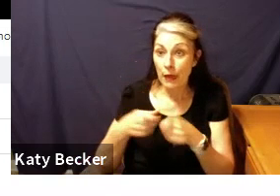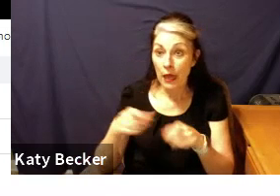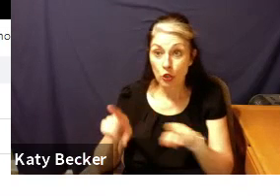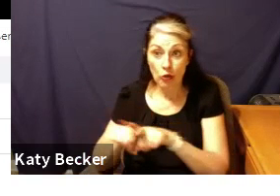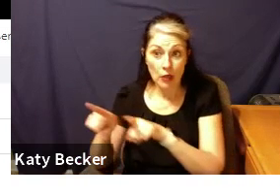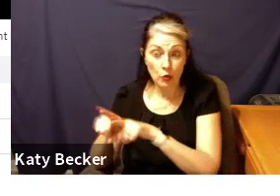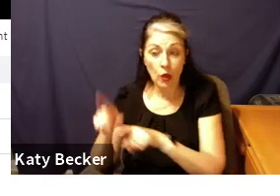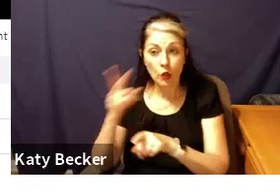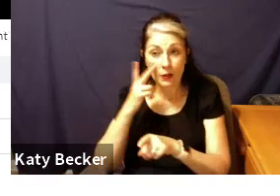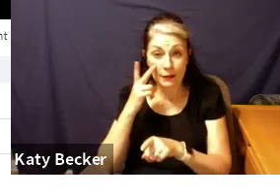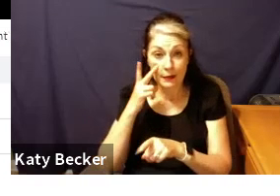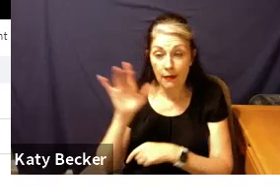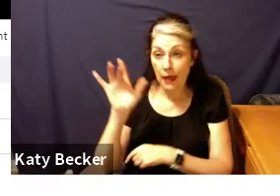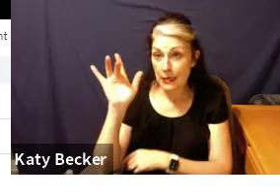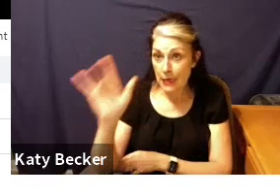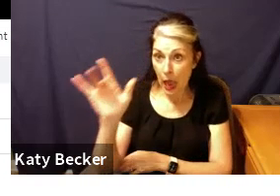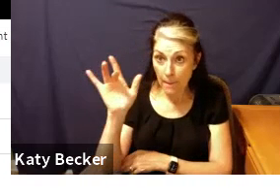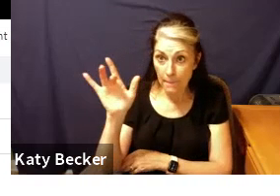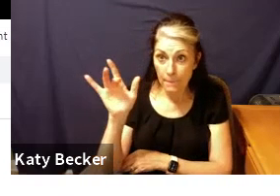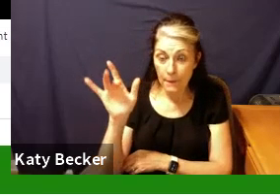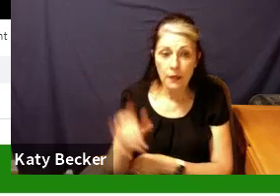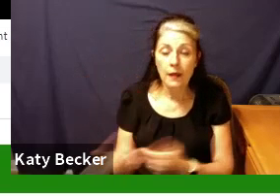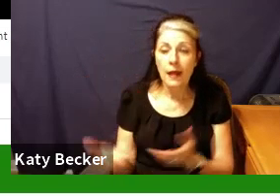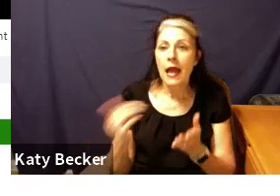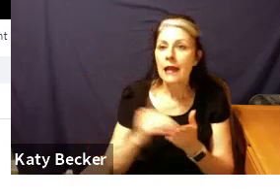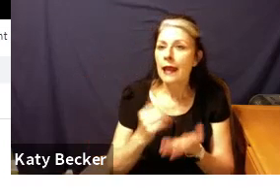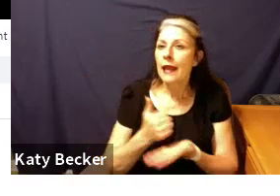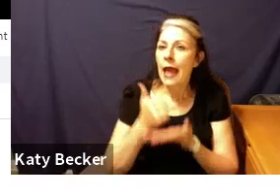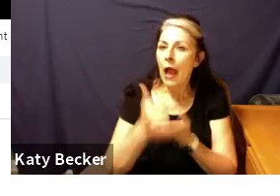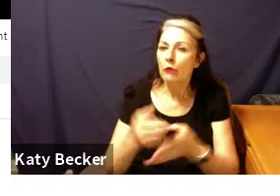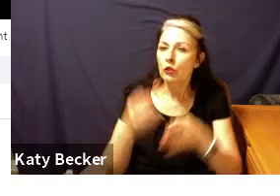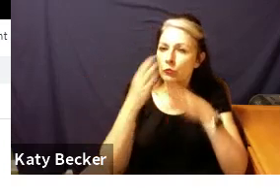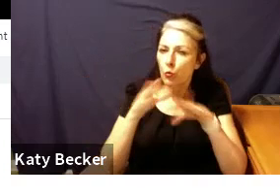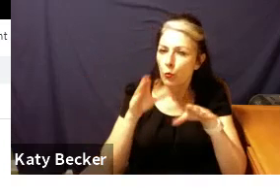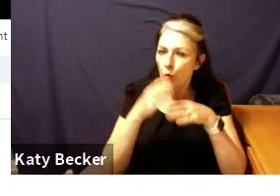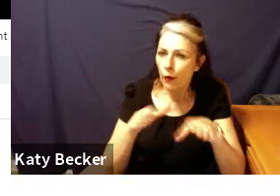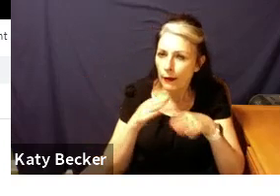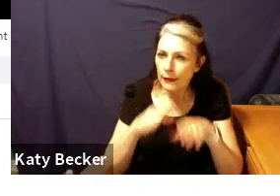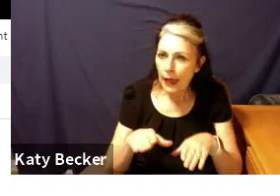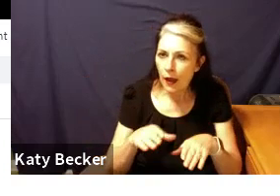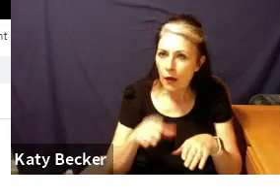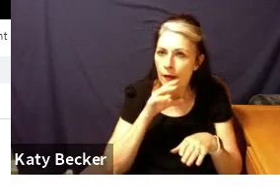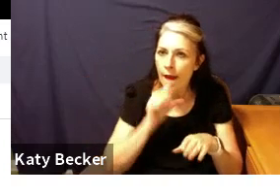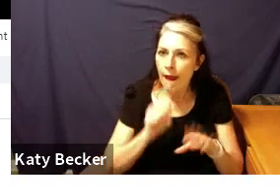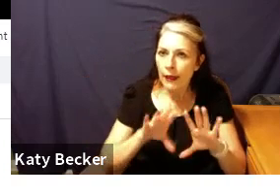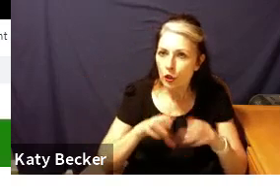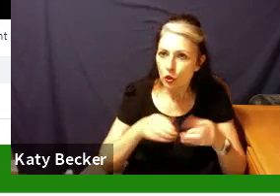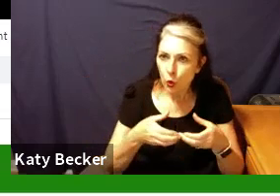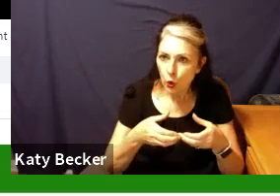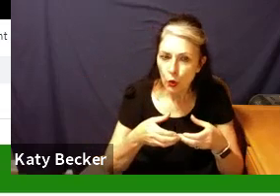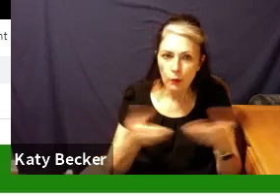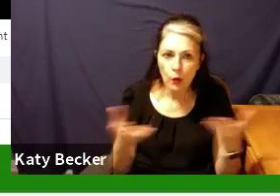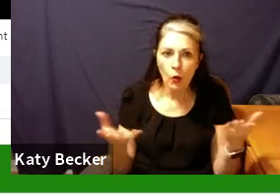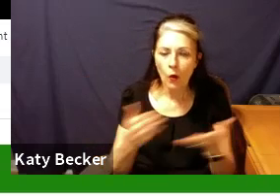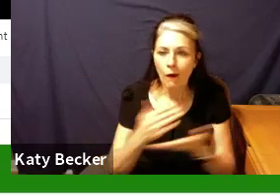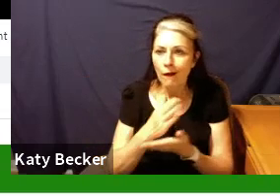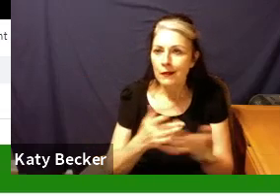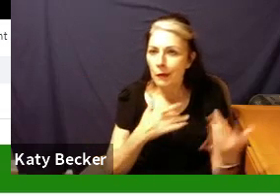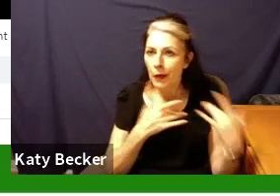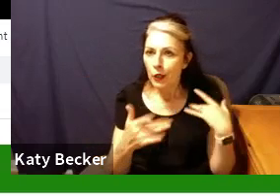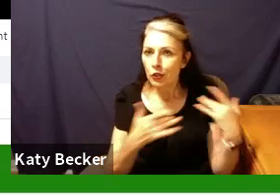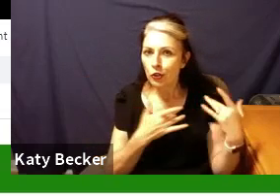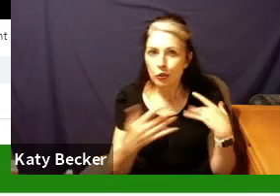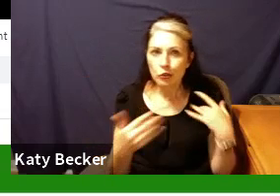that tab is there. But again, it helps you break down, the age group of your kids, what some of the concerns you